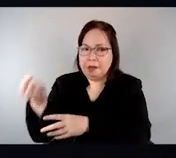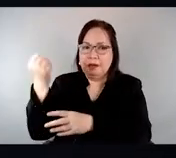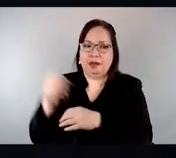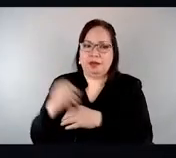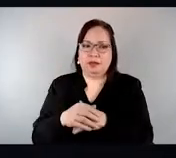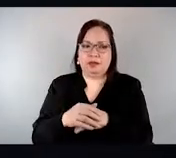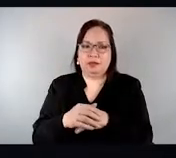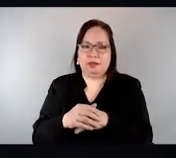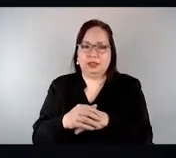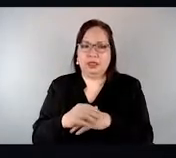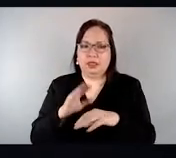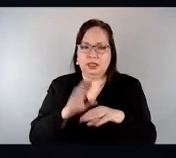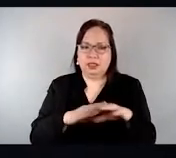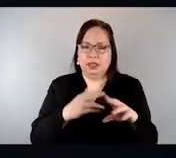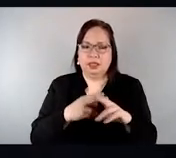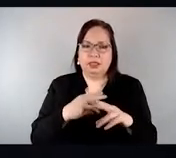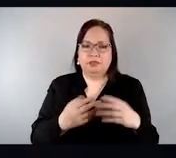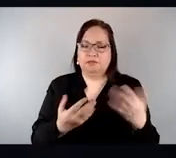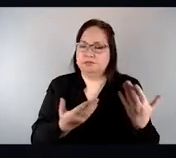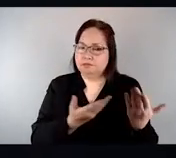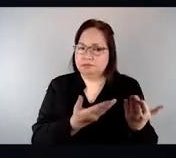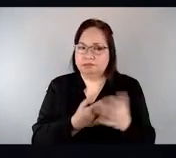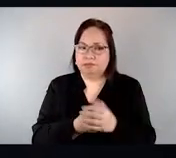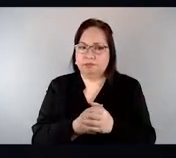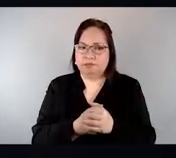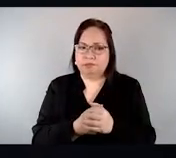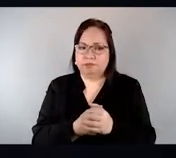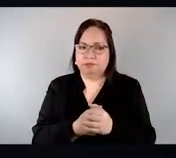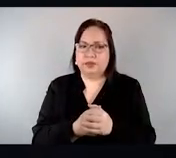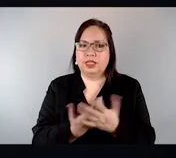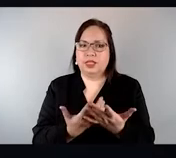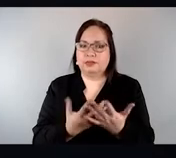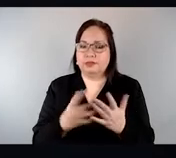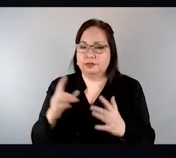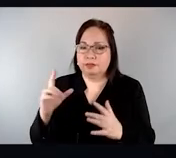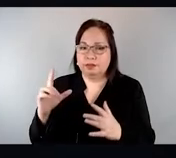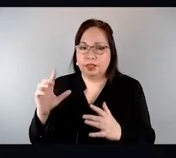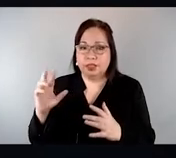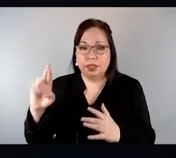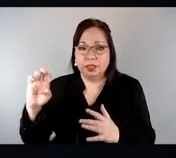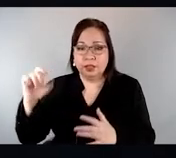fiction called Jura Regalia or the Regalian Doctrine.